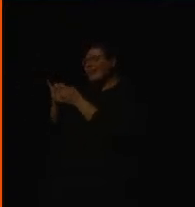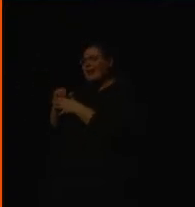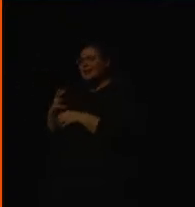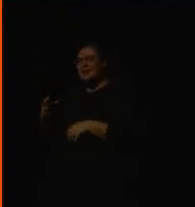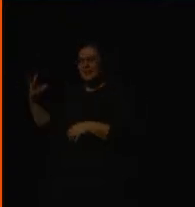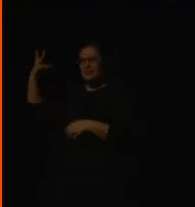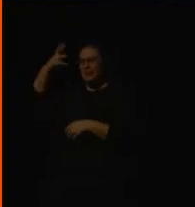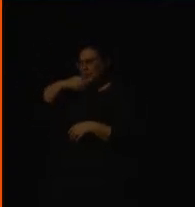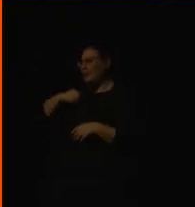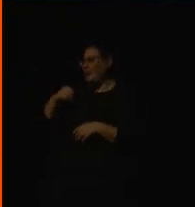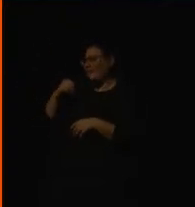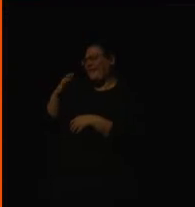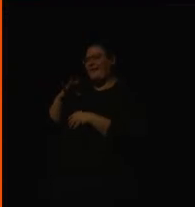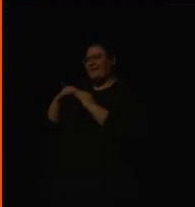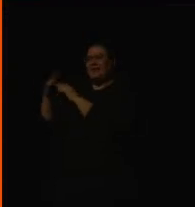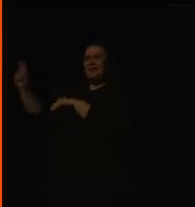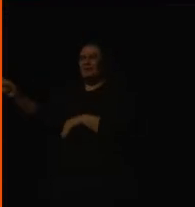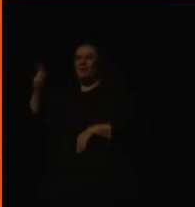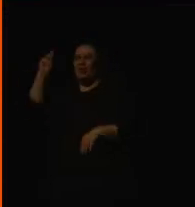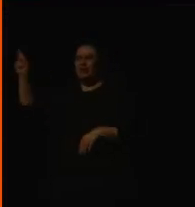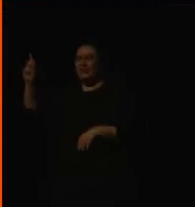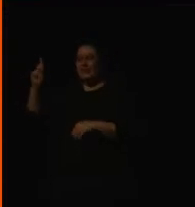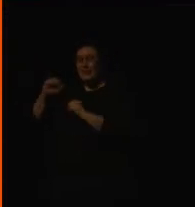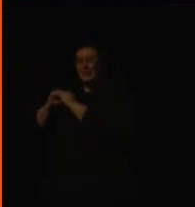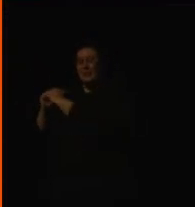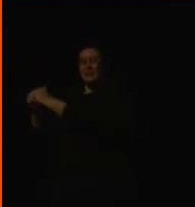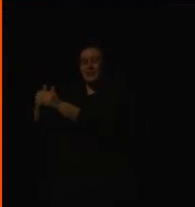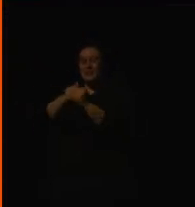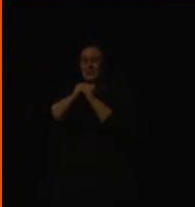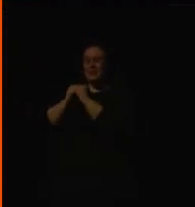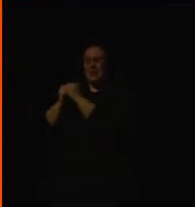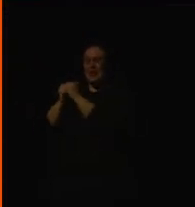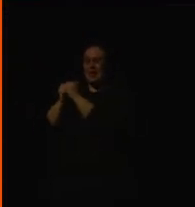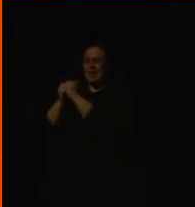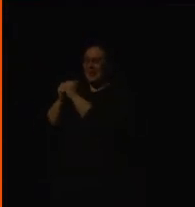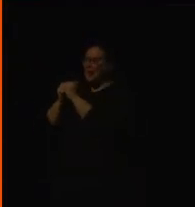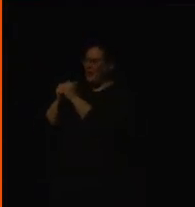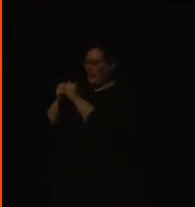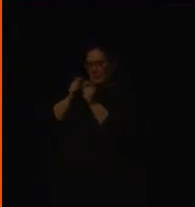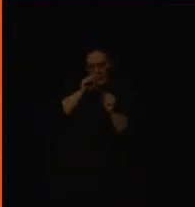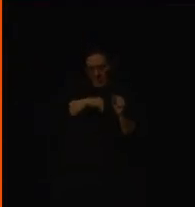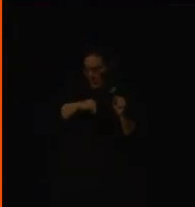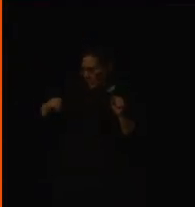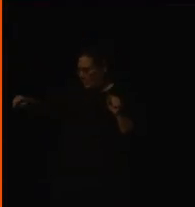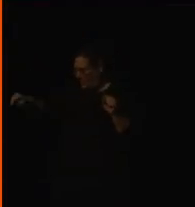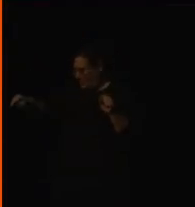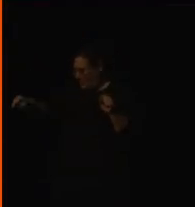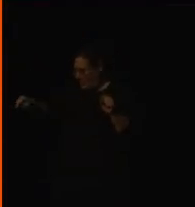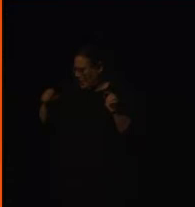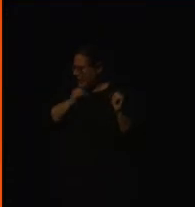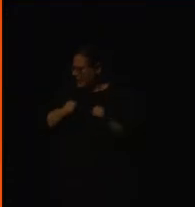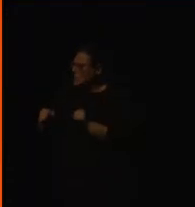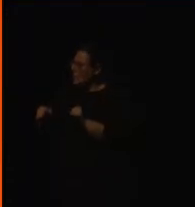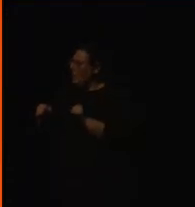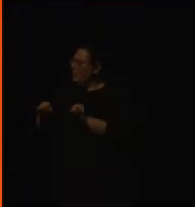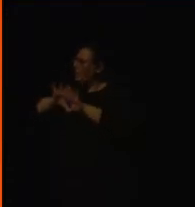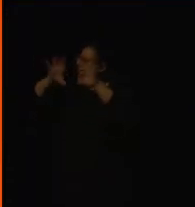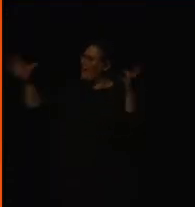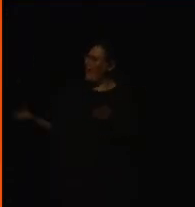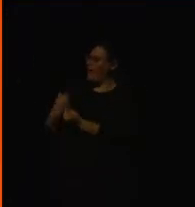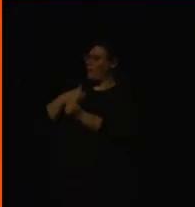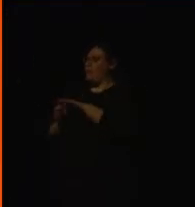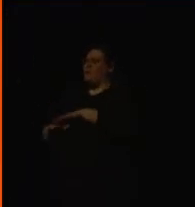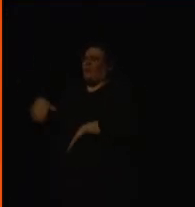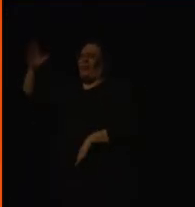of democracy, that together we can be more than the sum of our parts, and